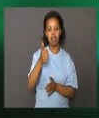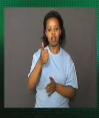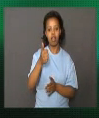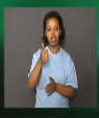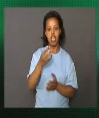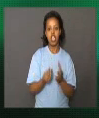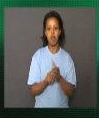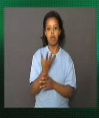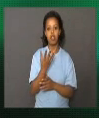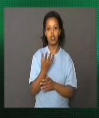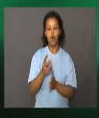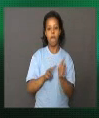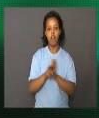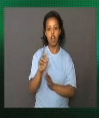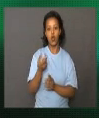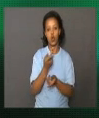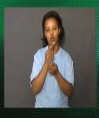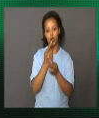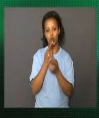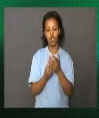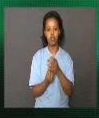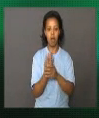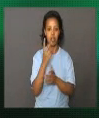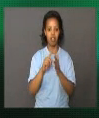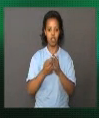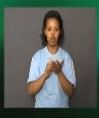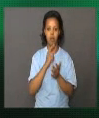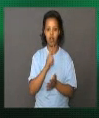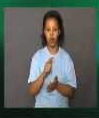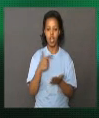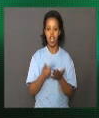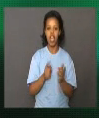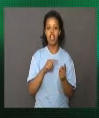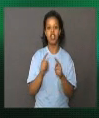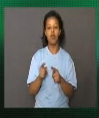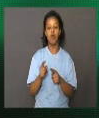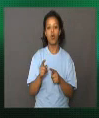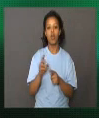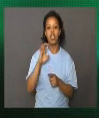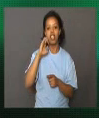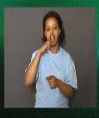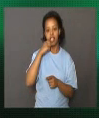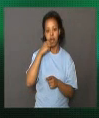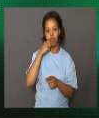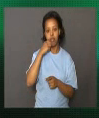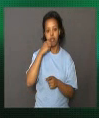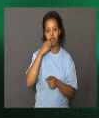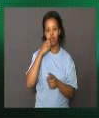produces viral proteins, including the enzyme reverse transcriptase.